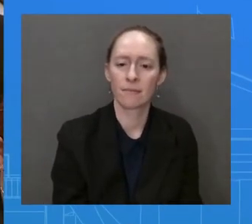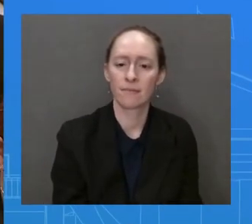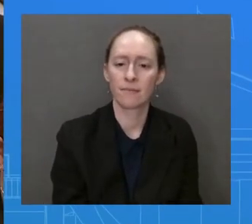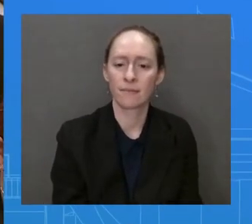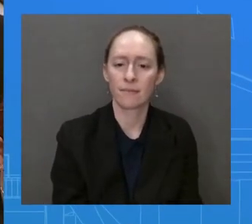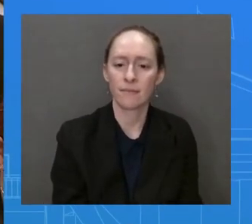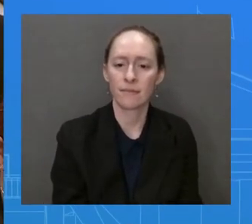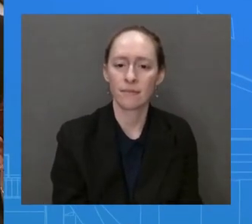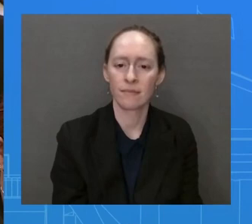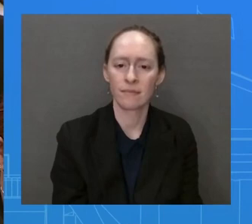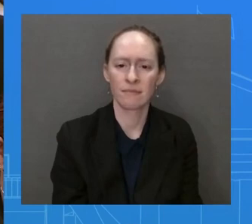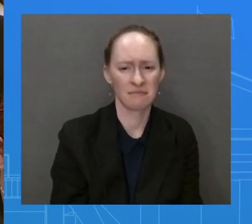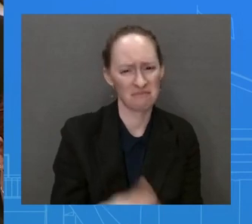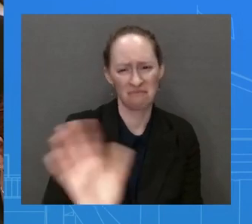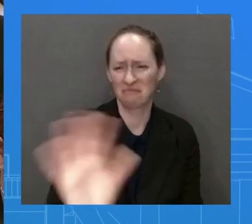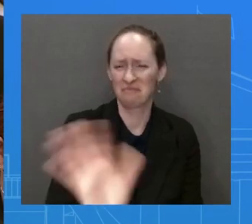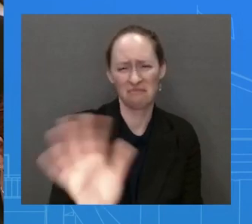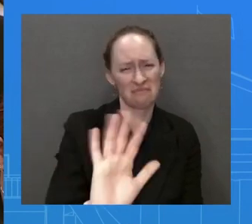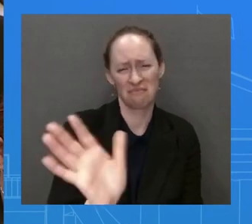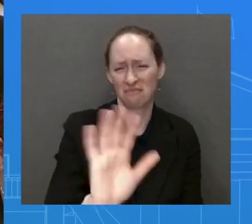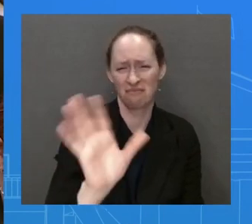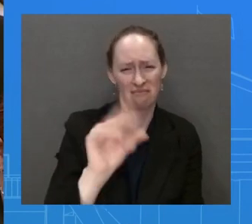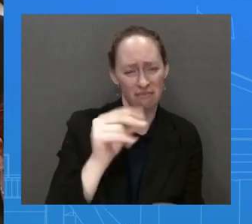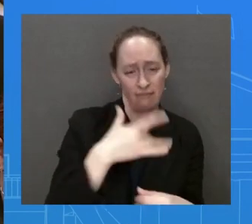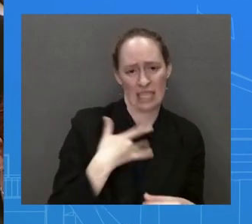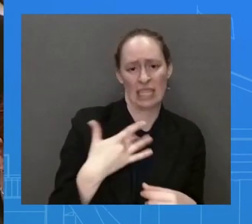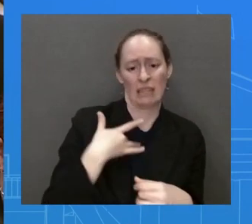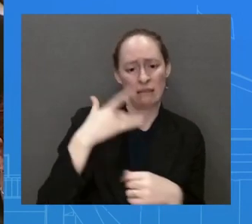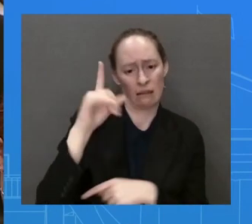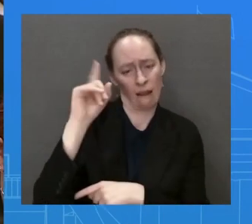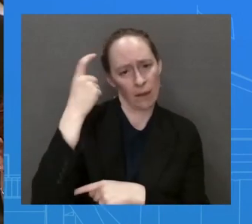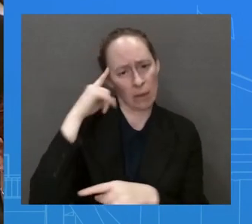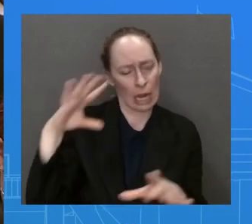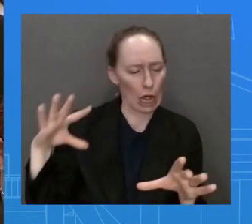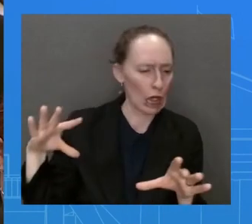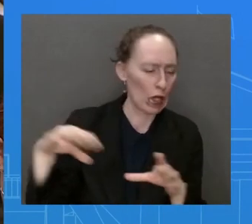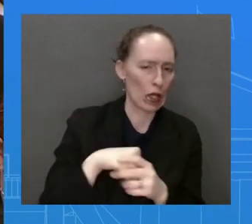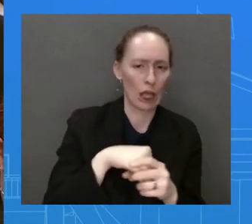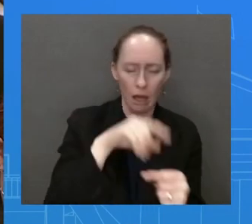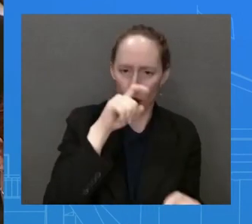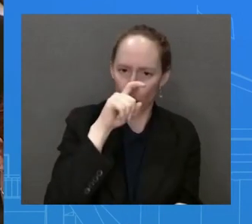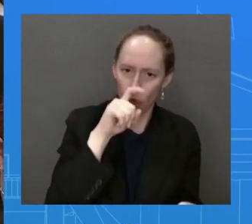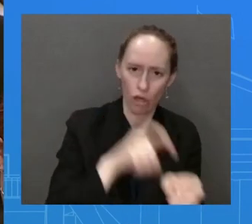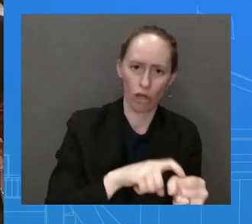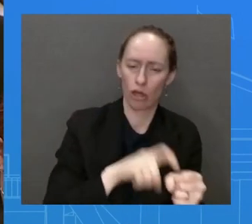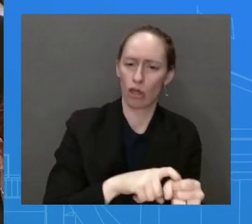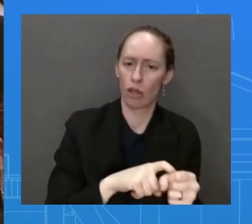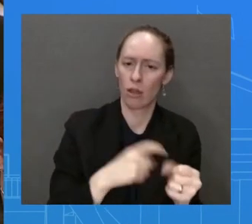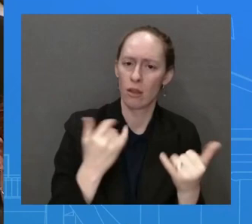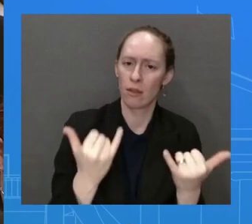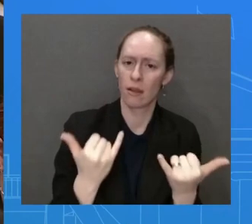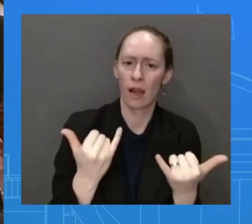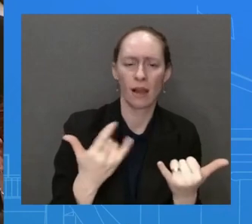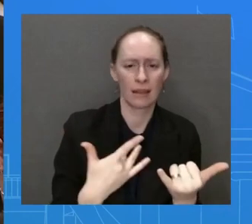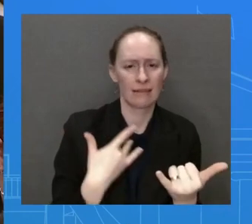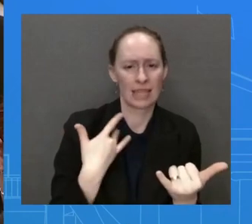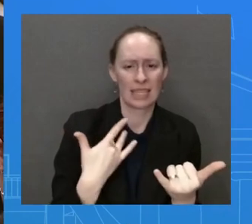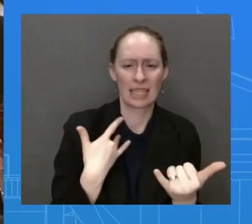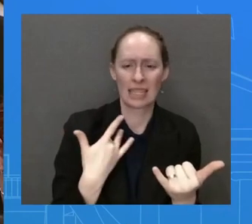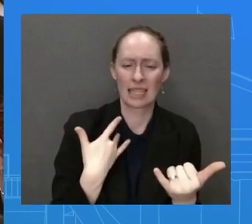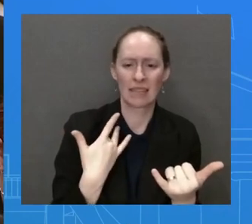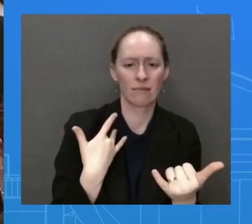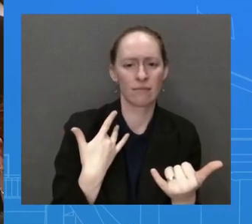her, when regulations are driven by ideological agendas and imposed on businesses without transparency, accountability, or